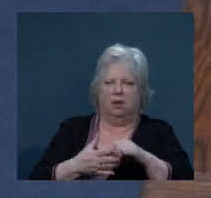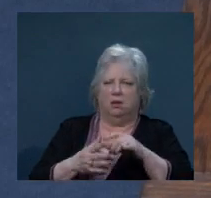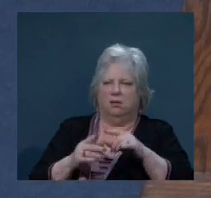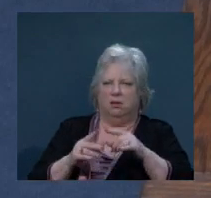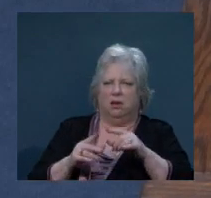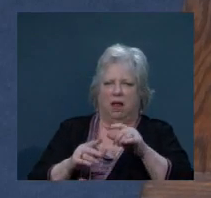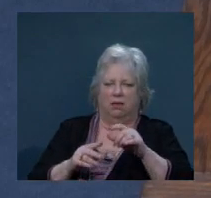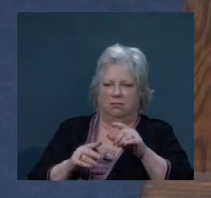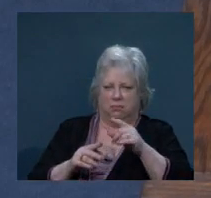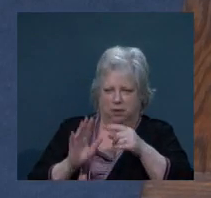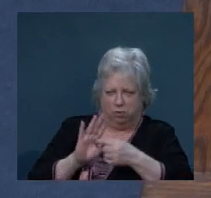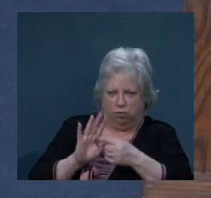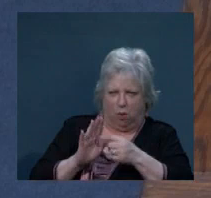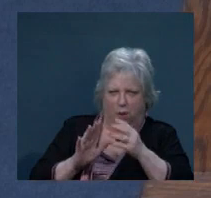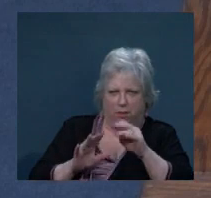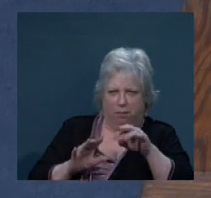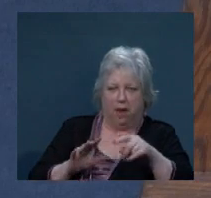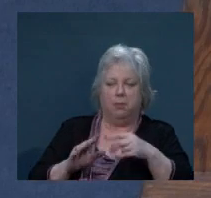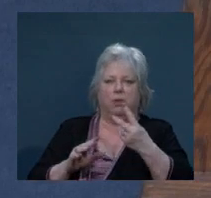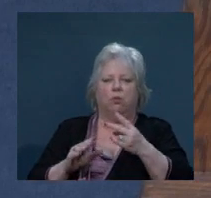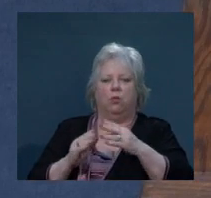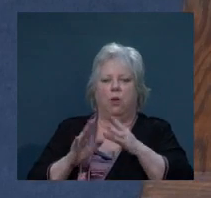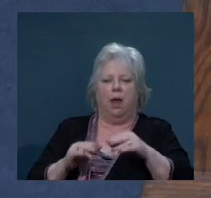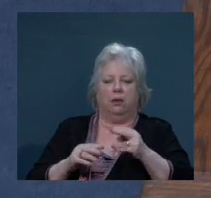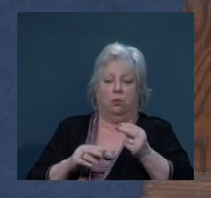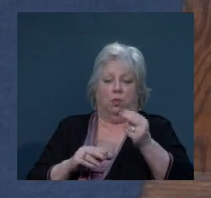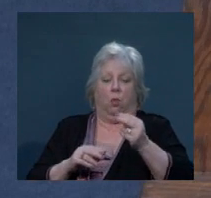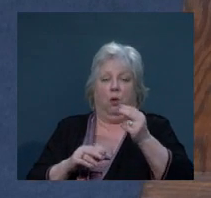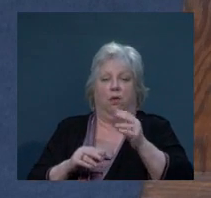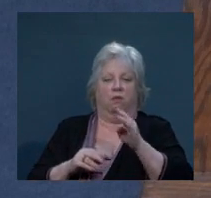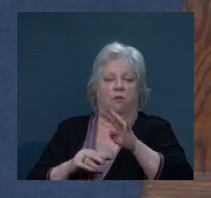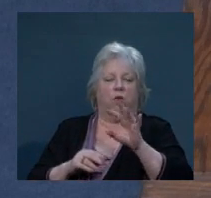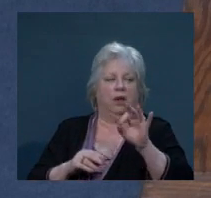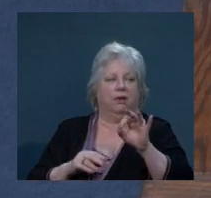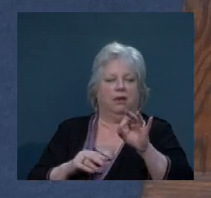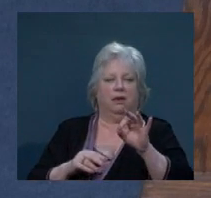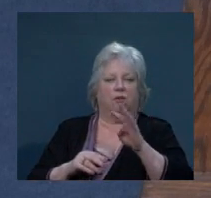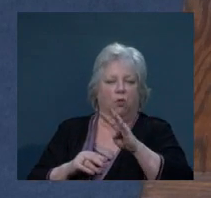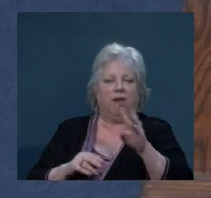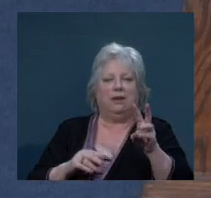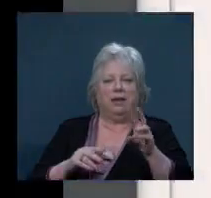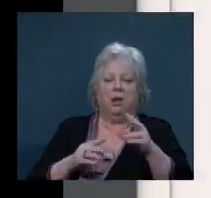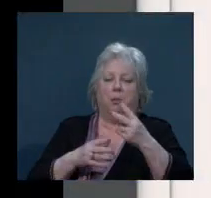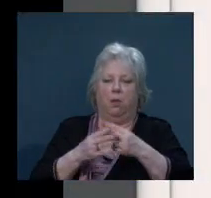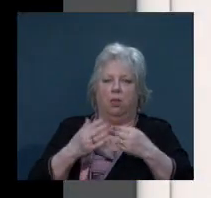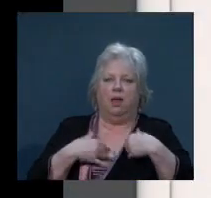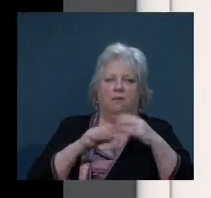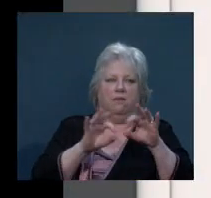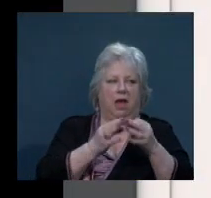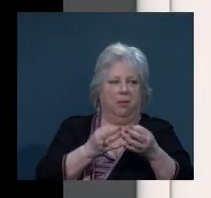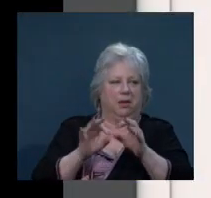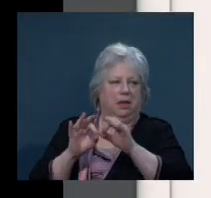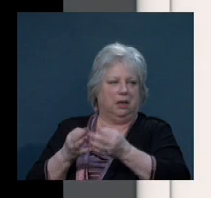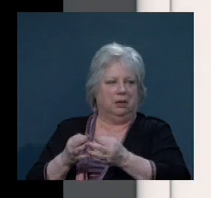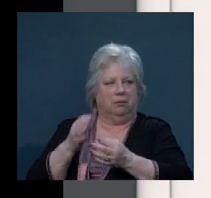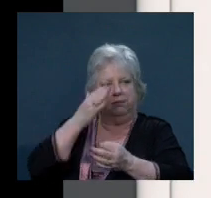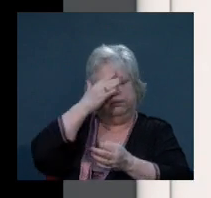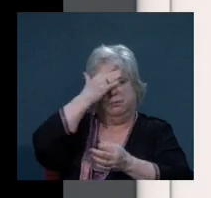thing. Those 2 houses just north of 46, they both have families.